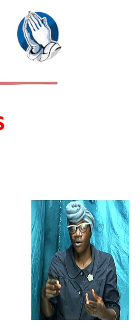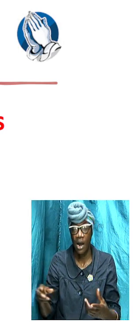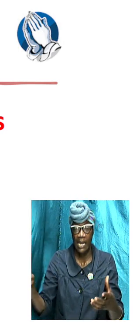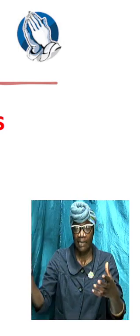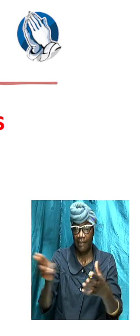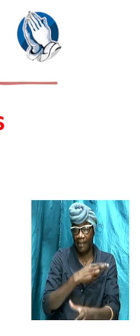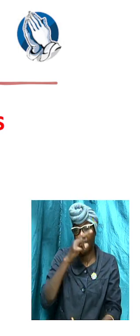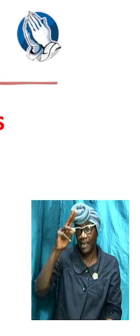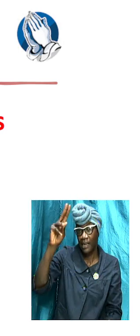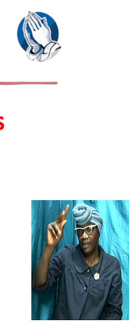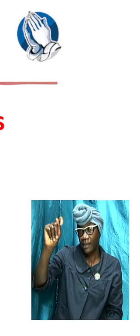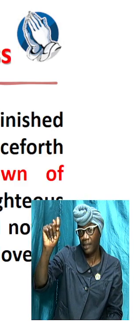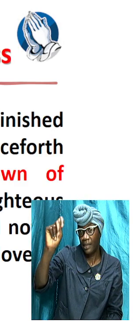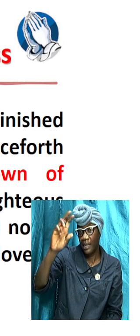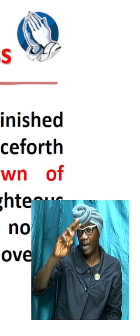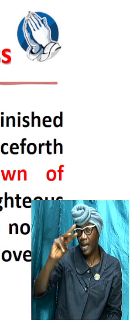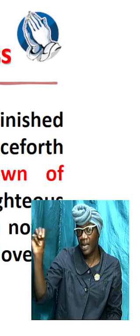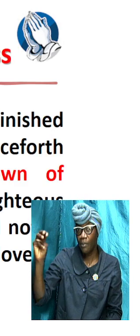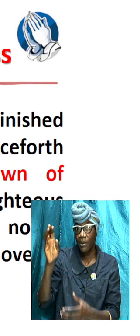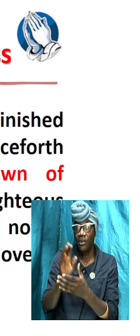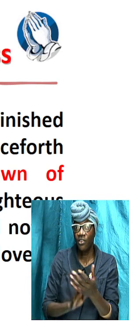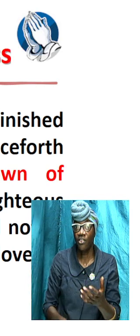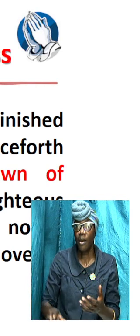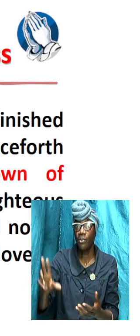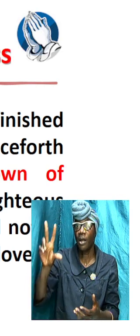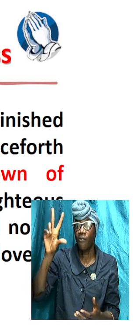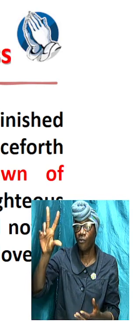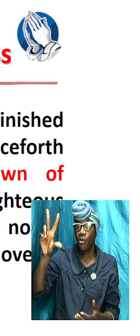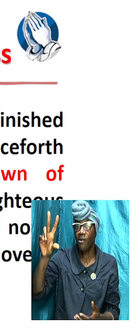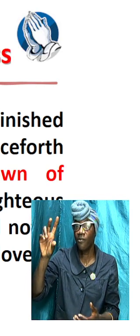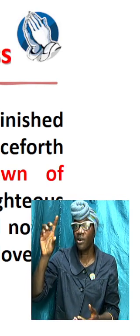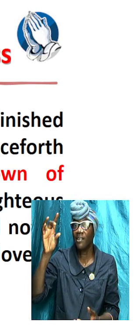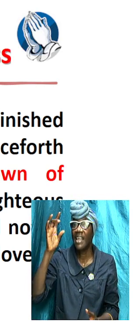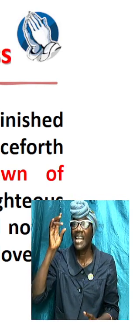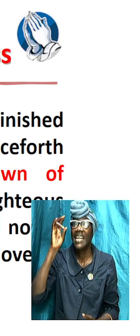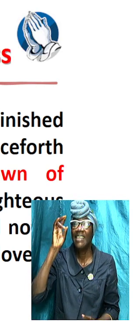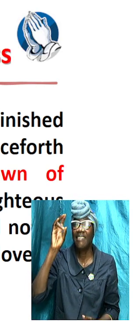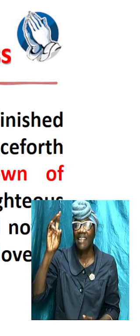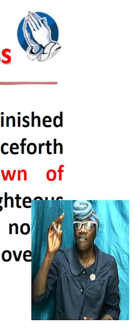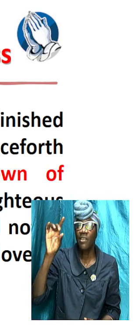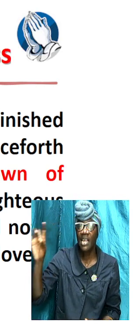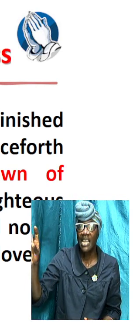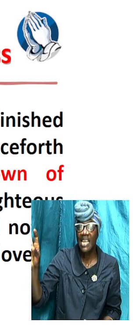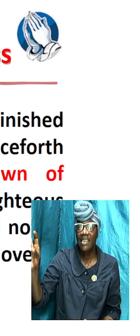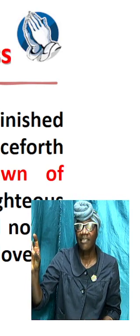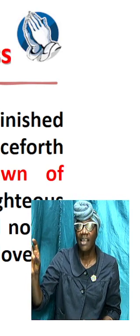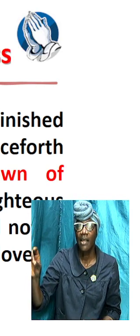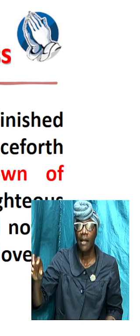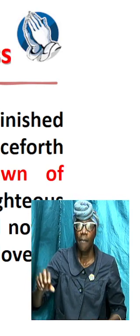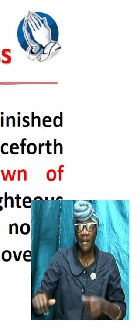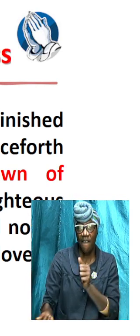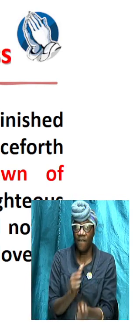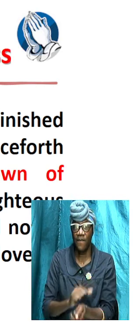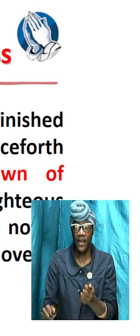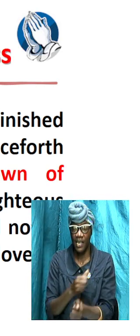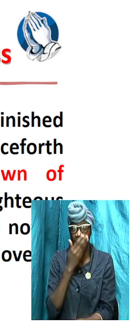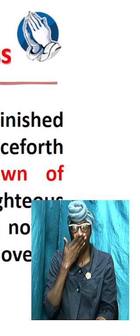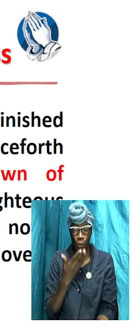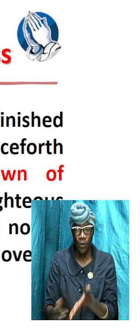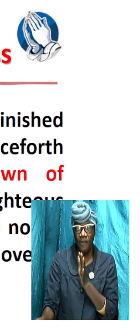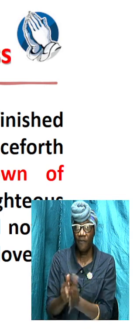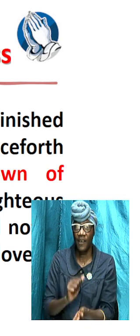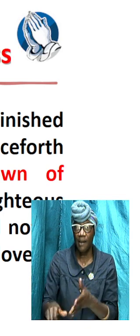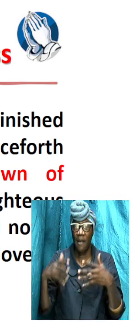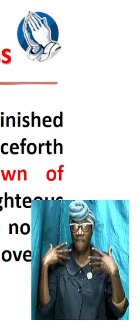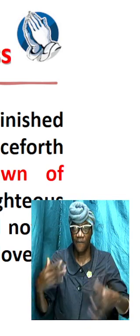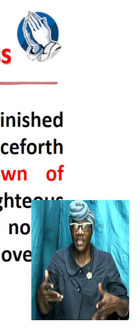Timothy chapter 4 and verse 78 says, I have fought a good fight. I have finished my course. I